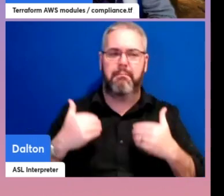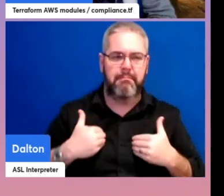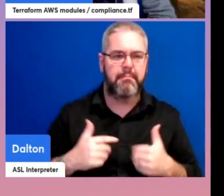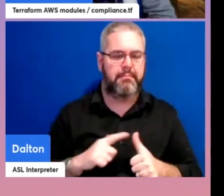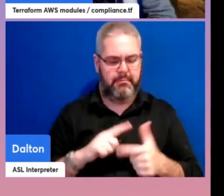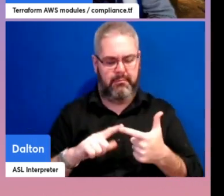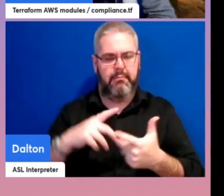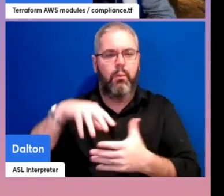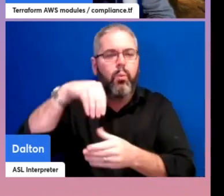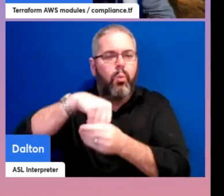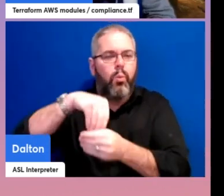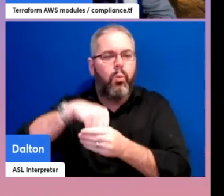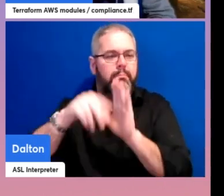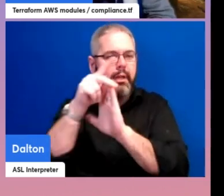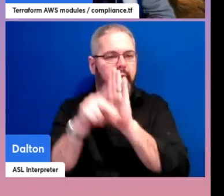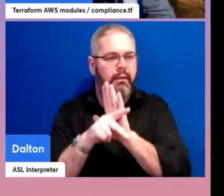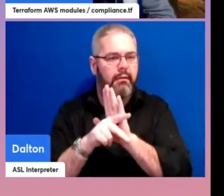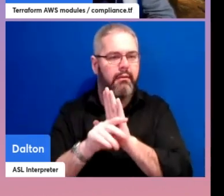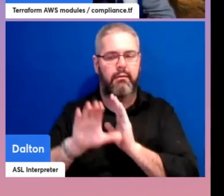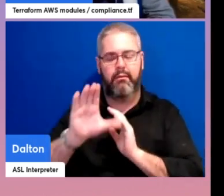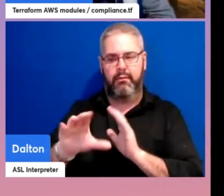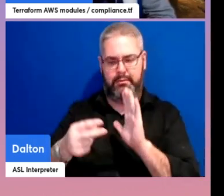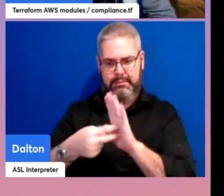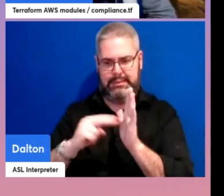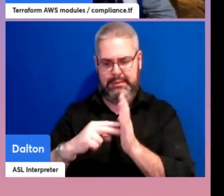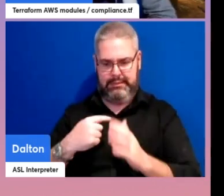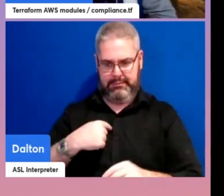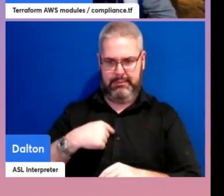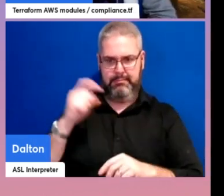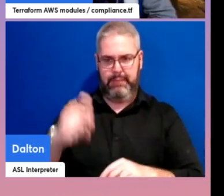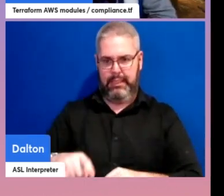internal policies which you will have to satisfy.